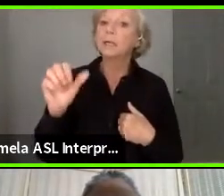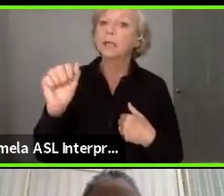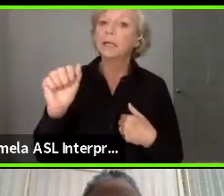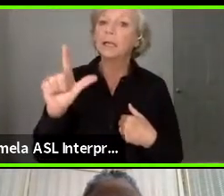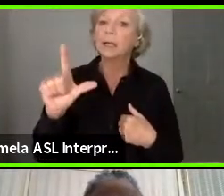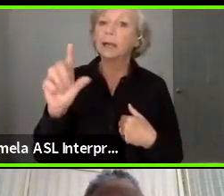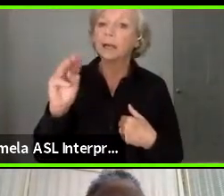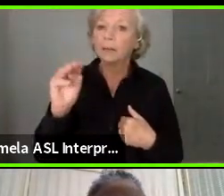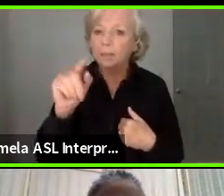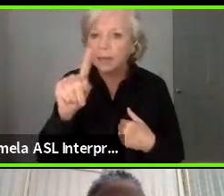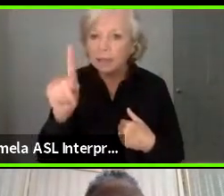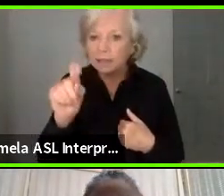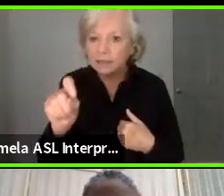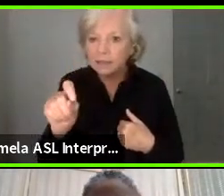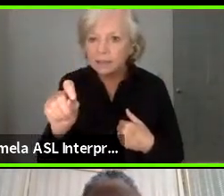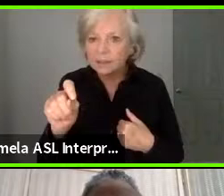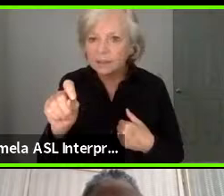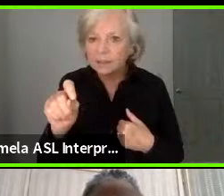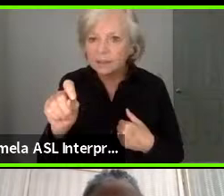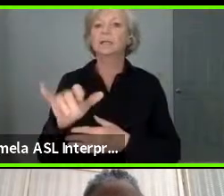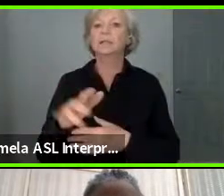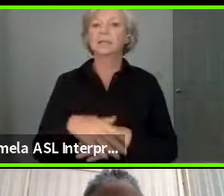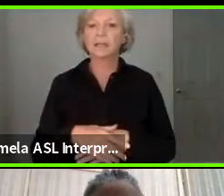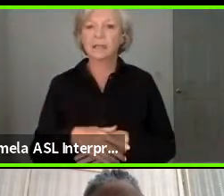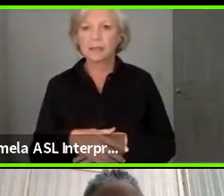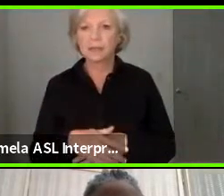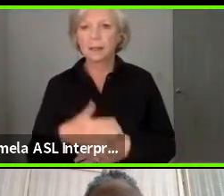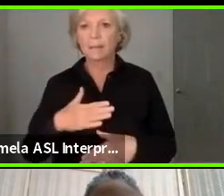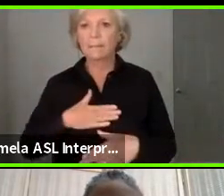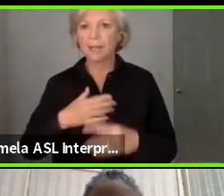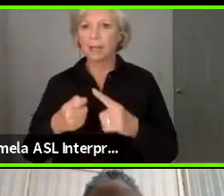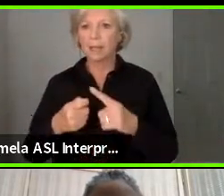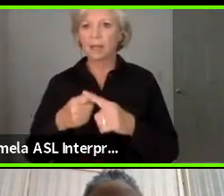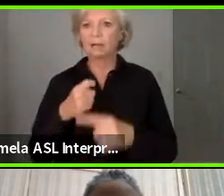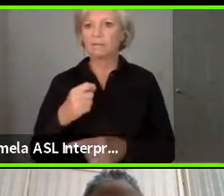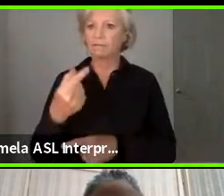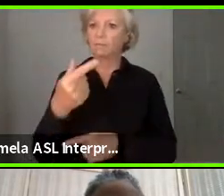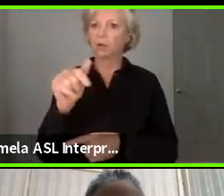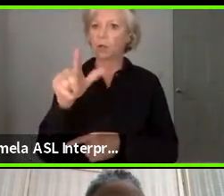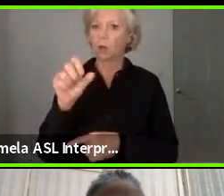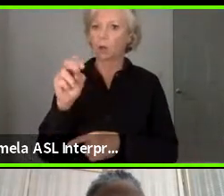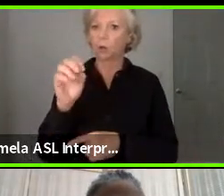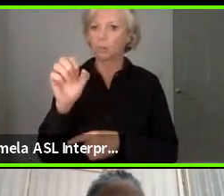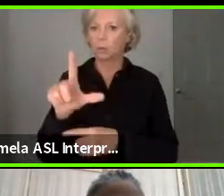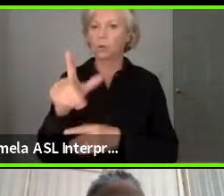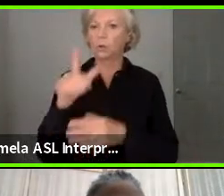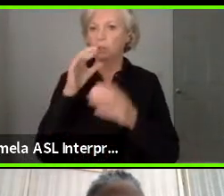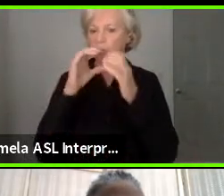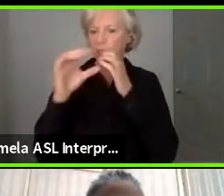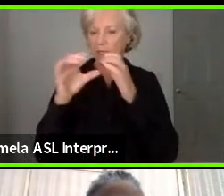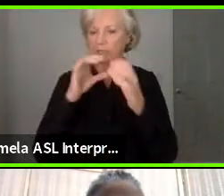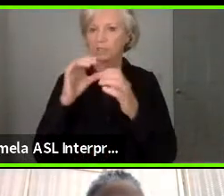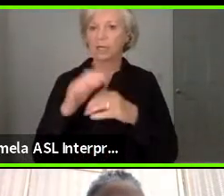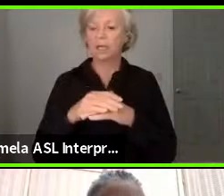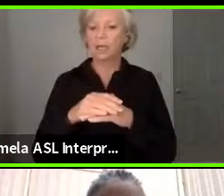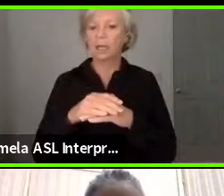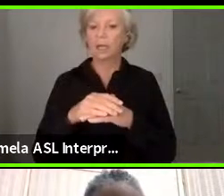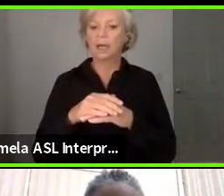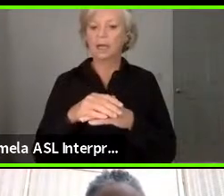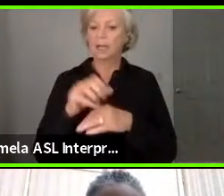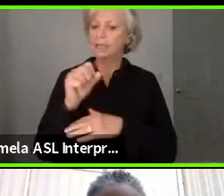Yeah, hi, my name is Almaz. I'm from Global Communication, Education and Art. Yeah, I